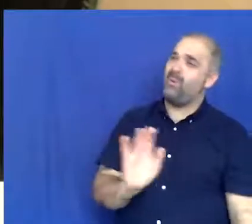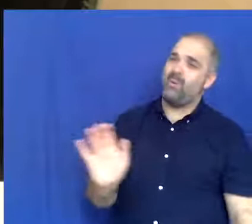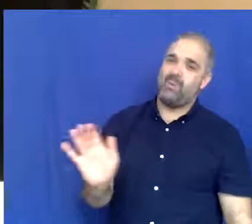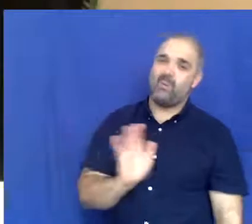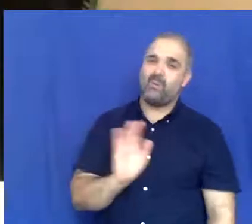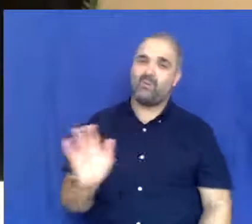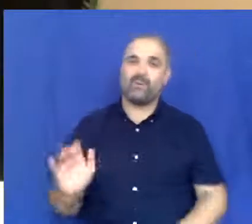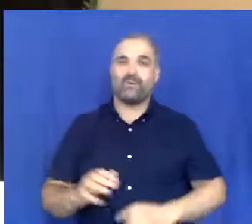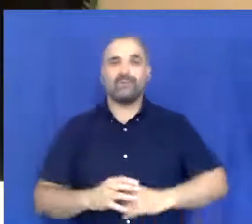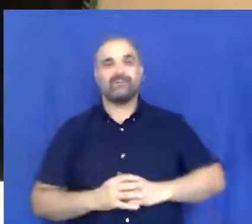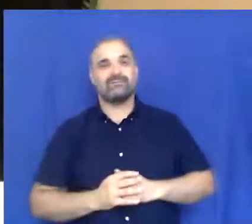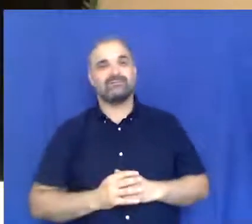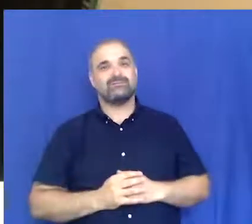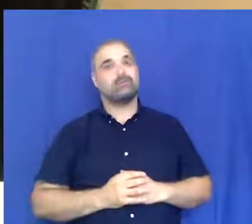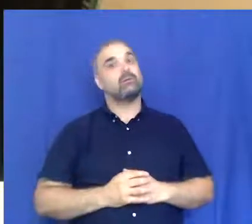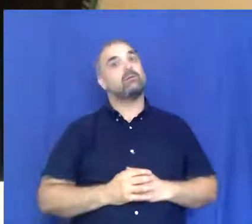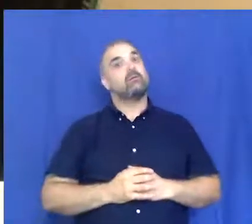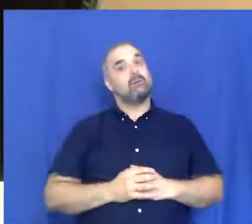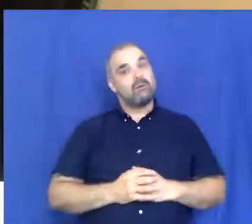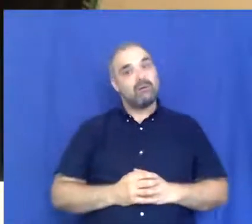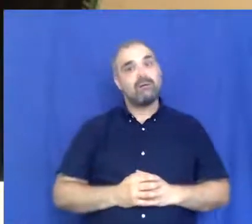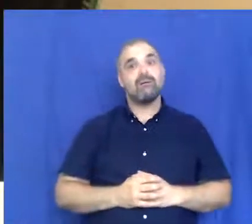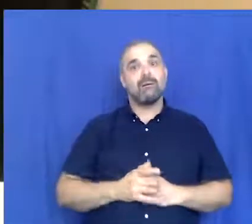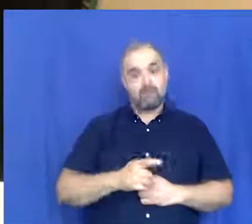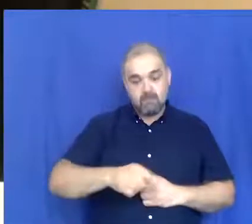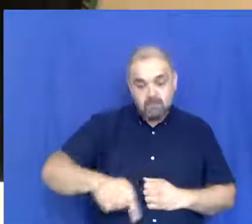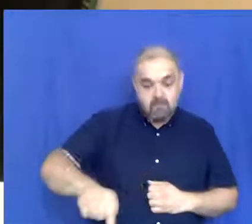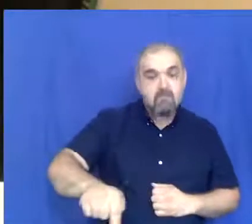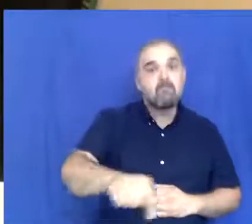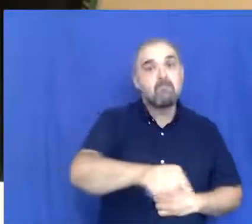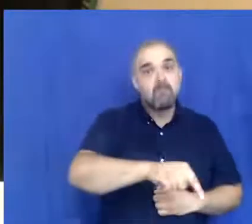sunshine away.